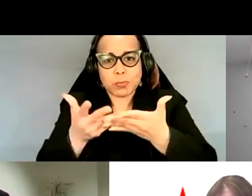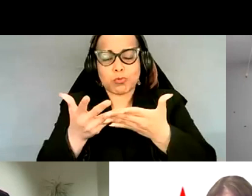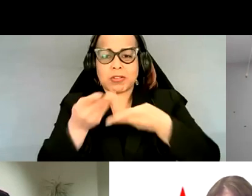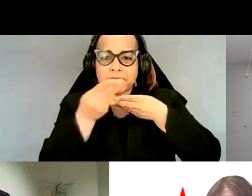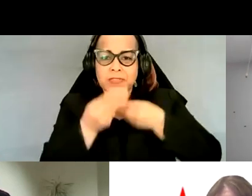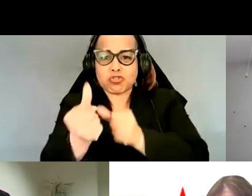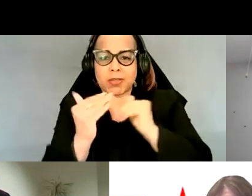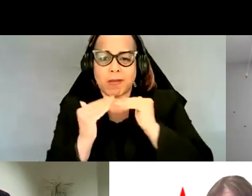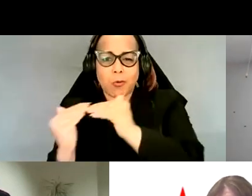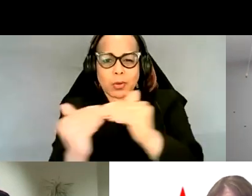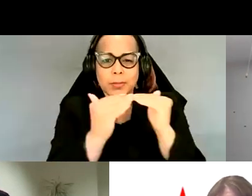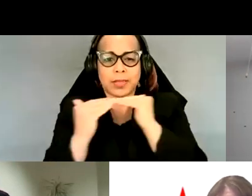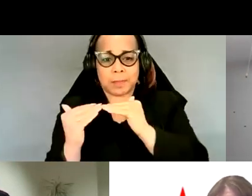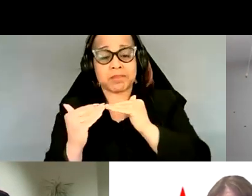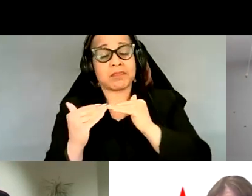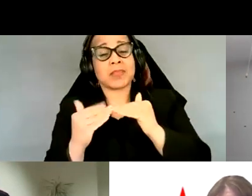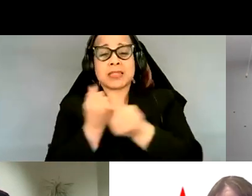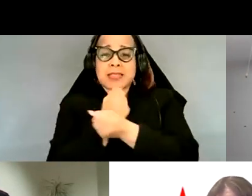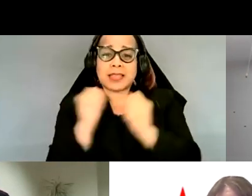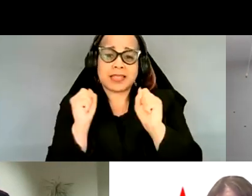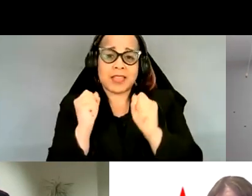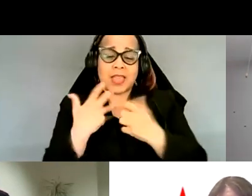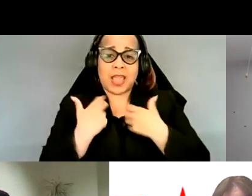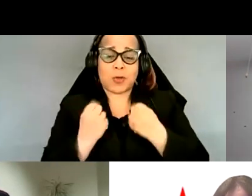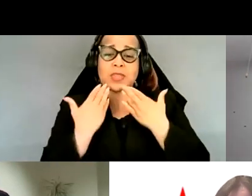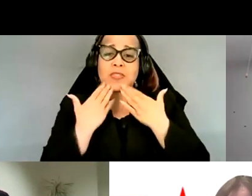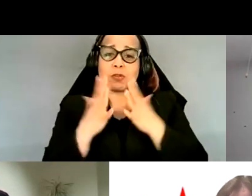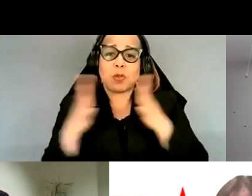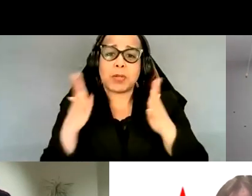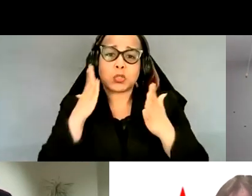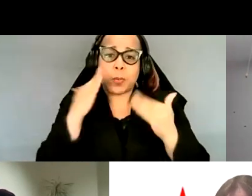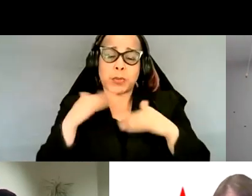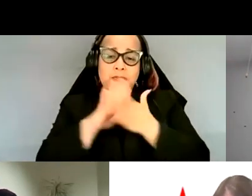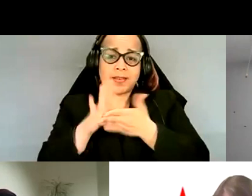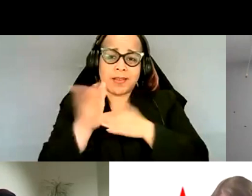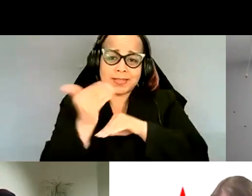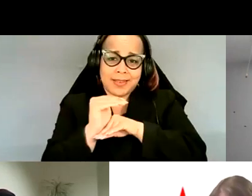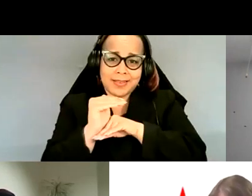efficiently and equitably. And please stay safe and healthy, everyone. Thank you so much, and we hope you have a nice night.